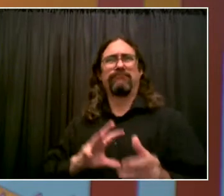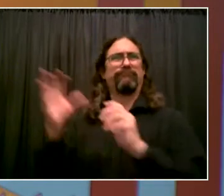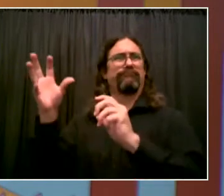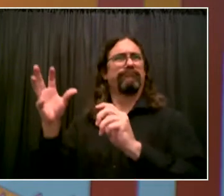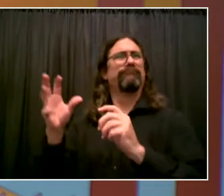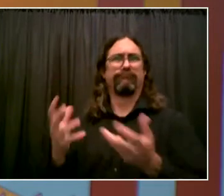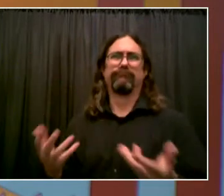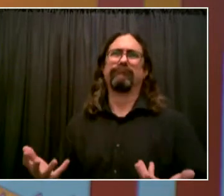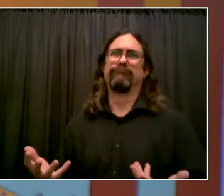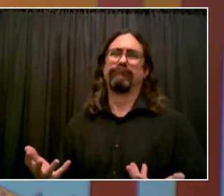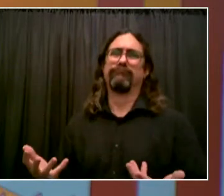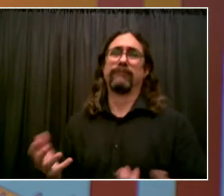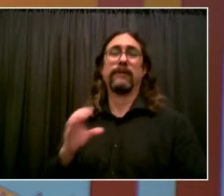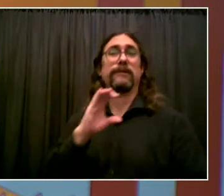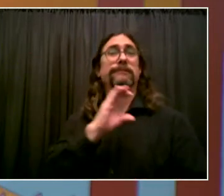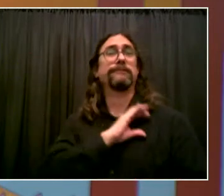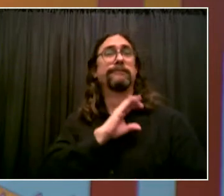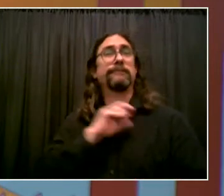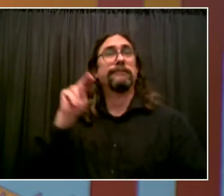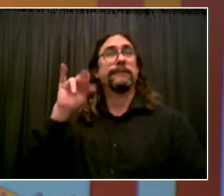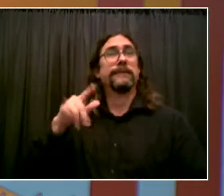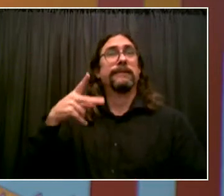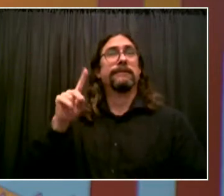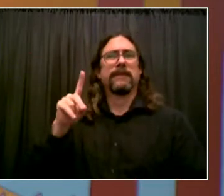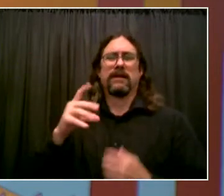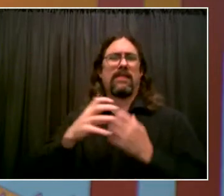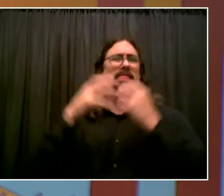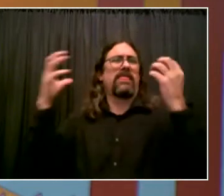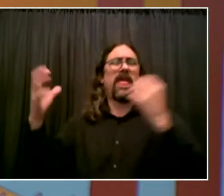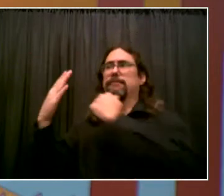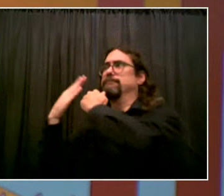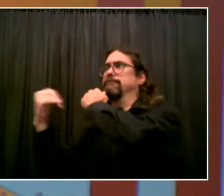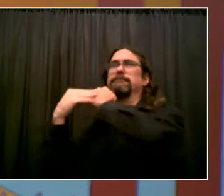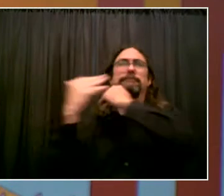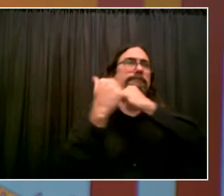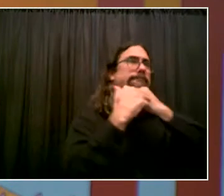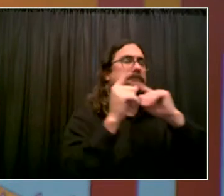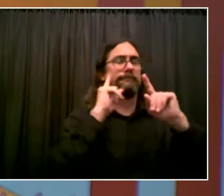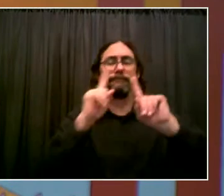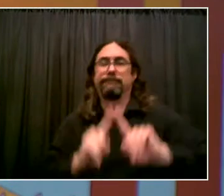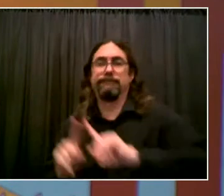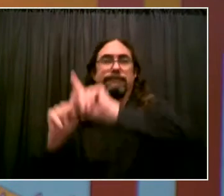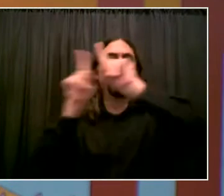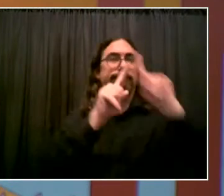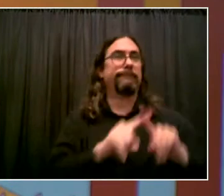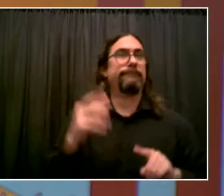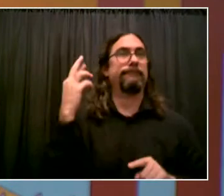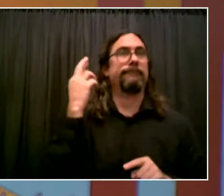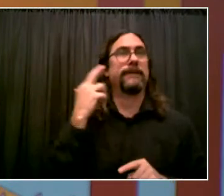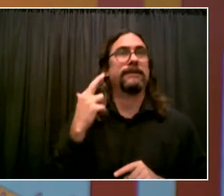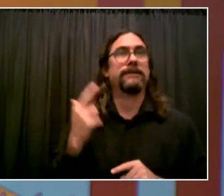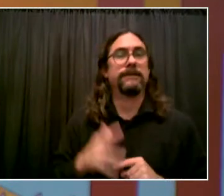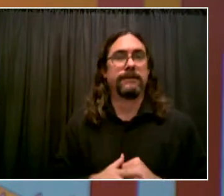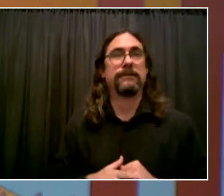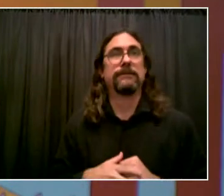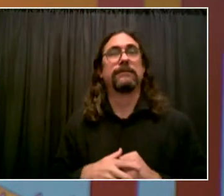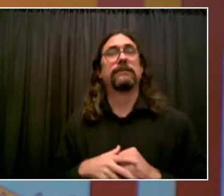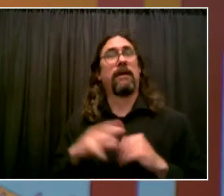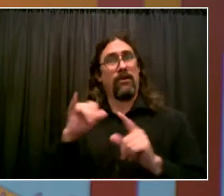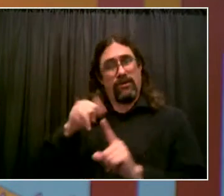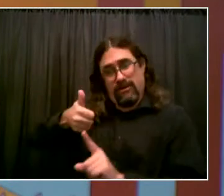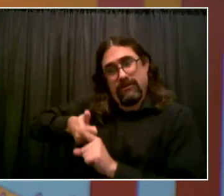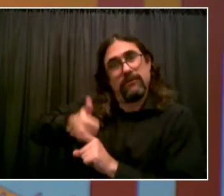tasks because there was a long period of time where the strength of the department was reduced because of COVID. Many, many other